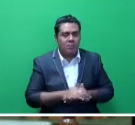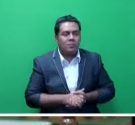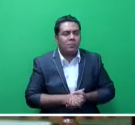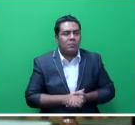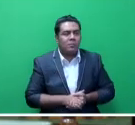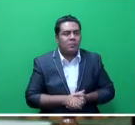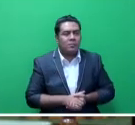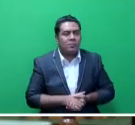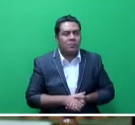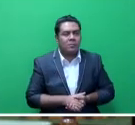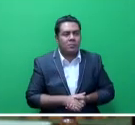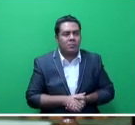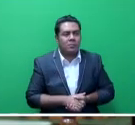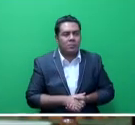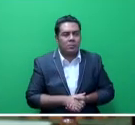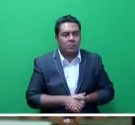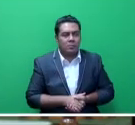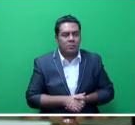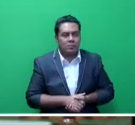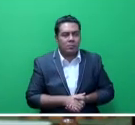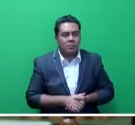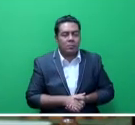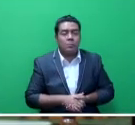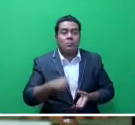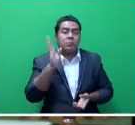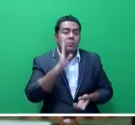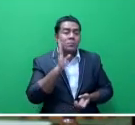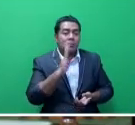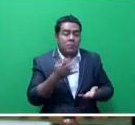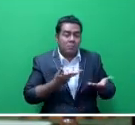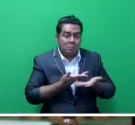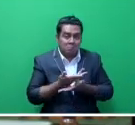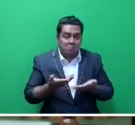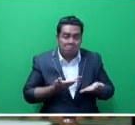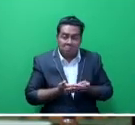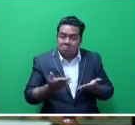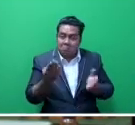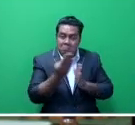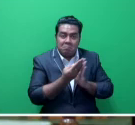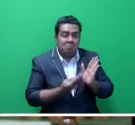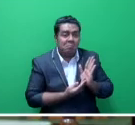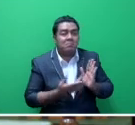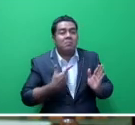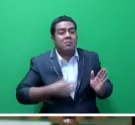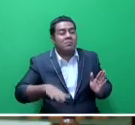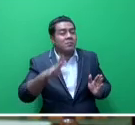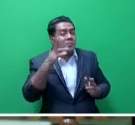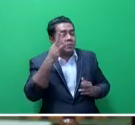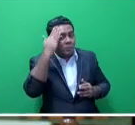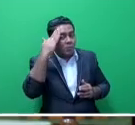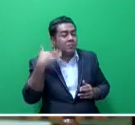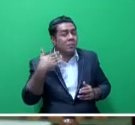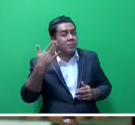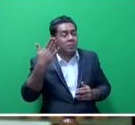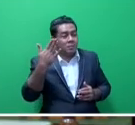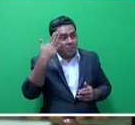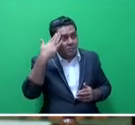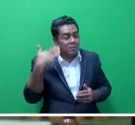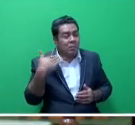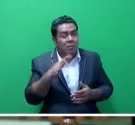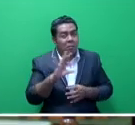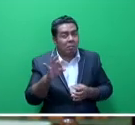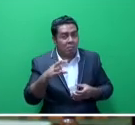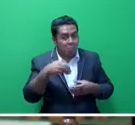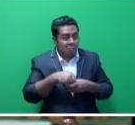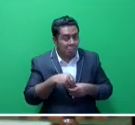before I explain this budget's allocation in the education sector, I would wish to remind everyone that there was no national commitment in